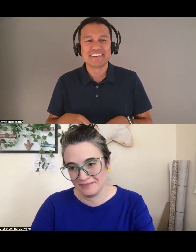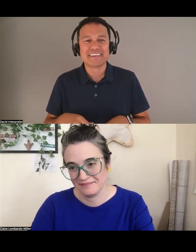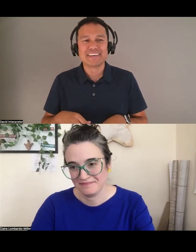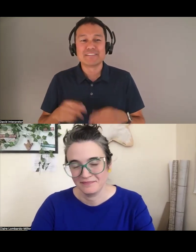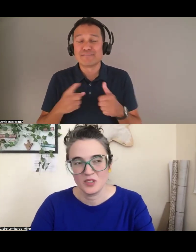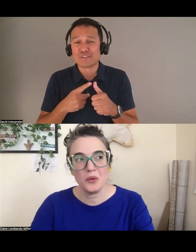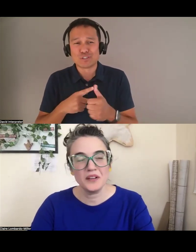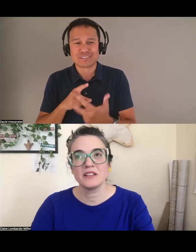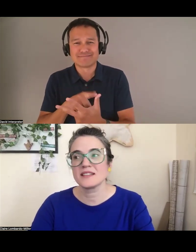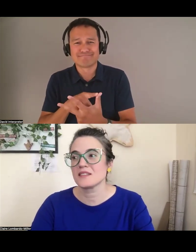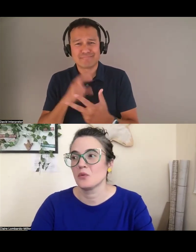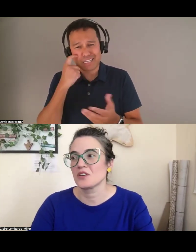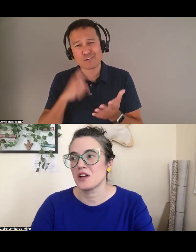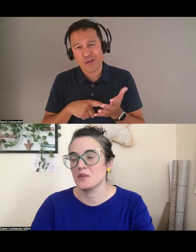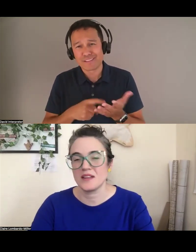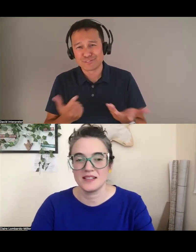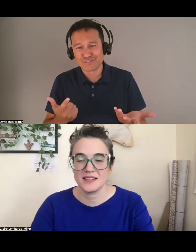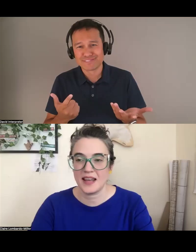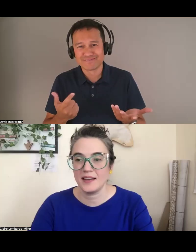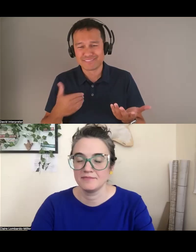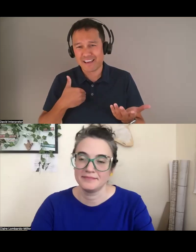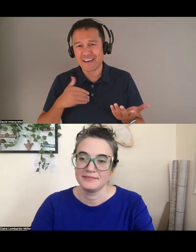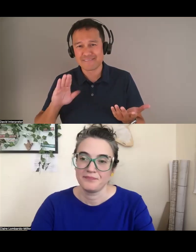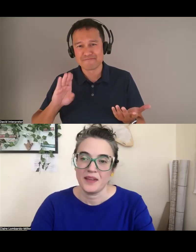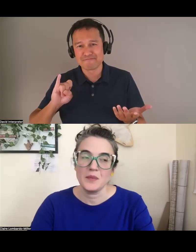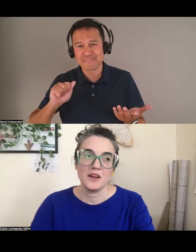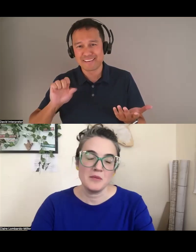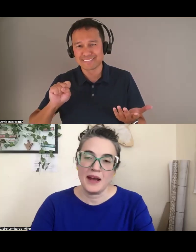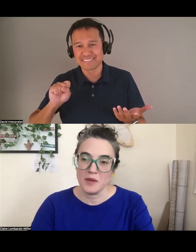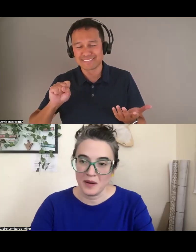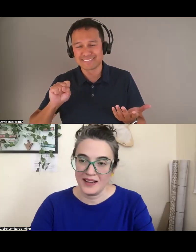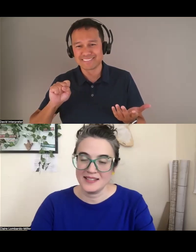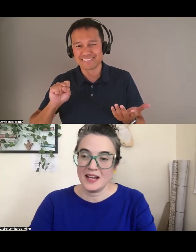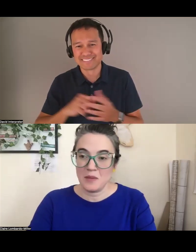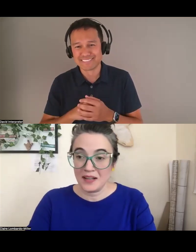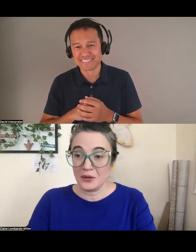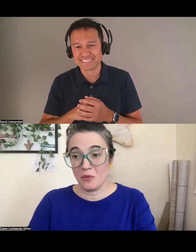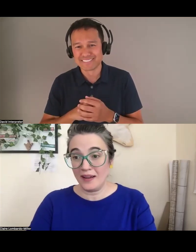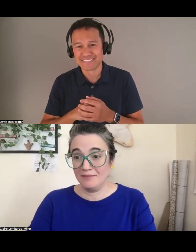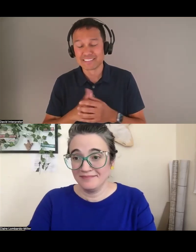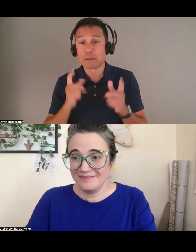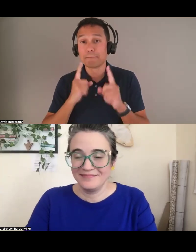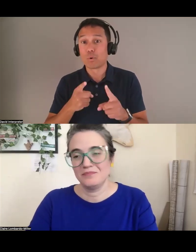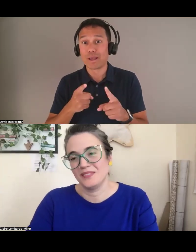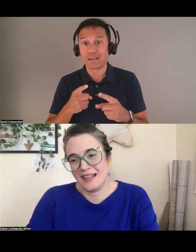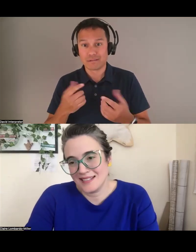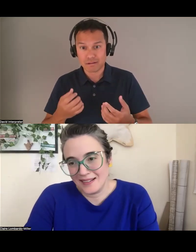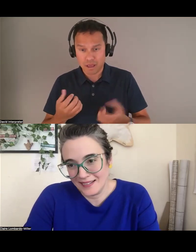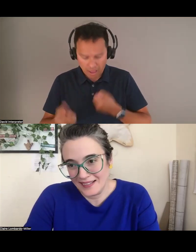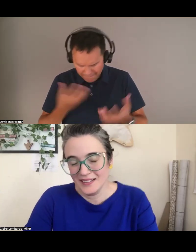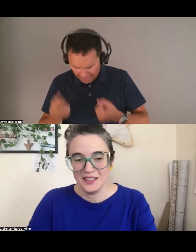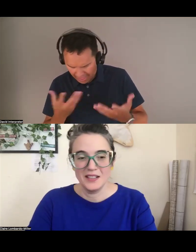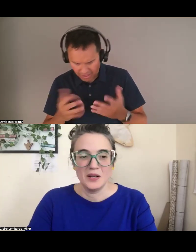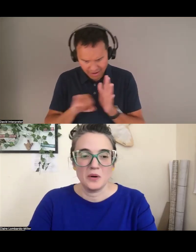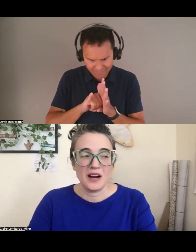you. The point of this workshop is not to say, I'm going to unpack my bias today and make it go away. That's not a